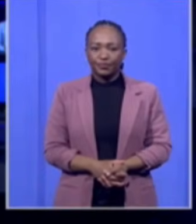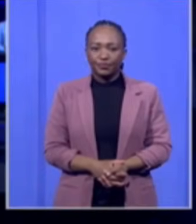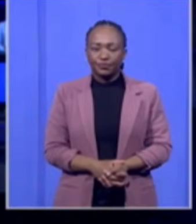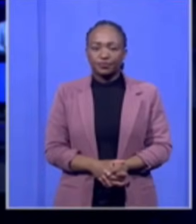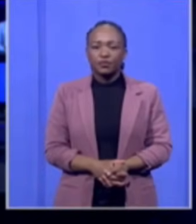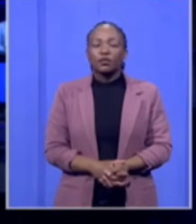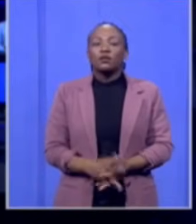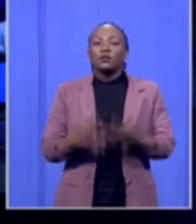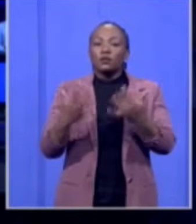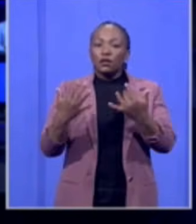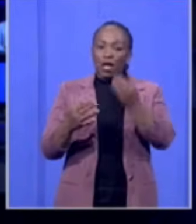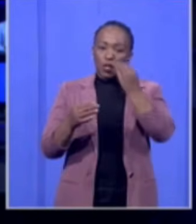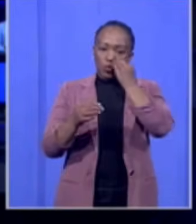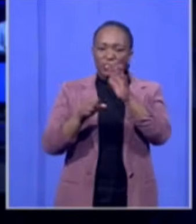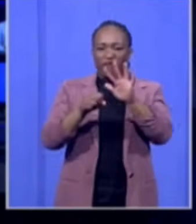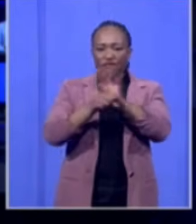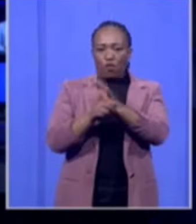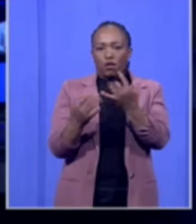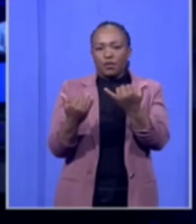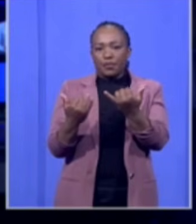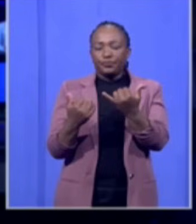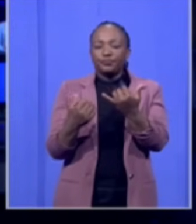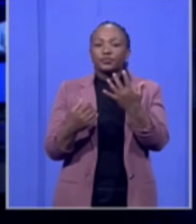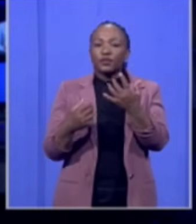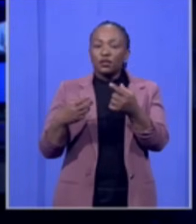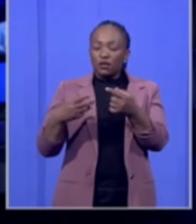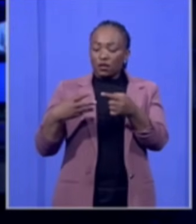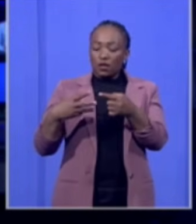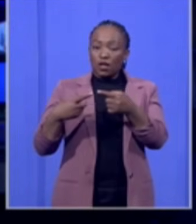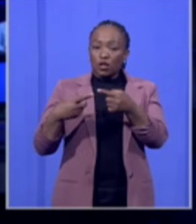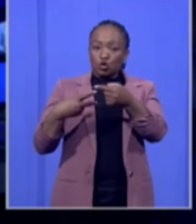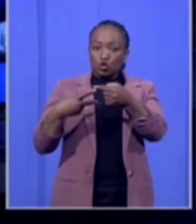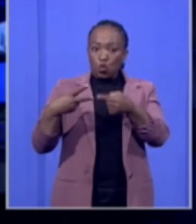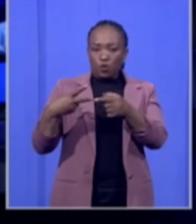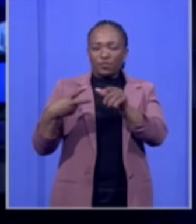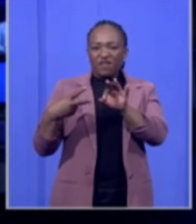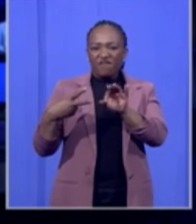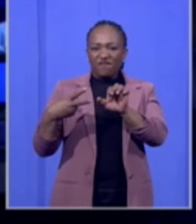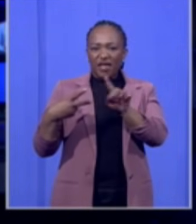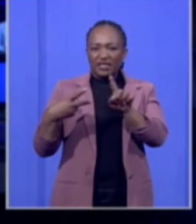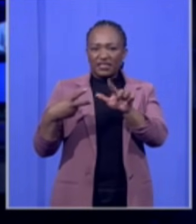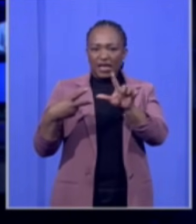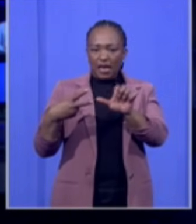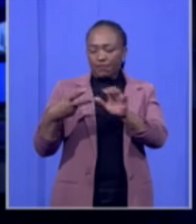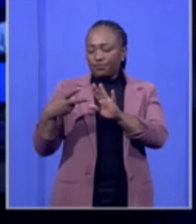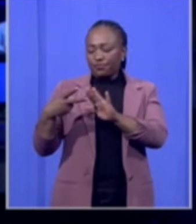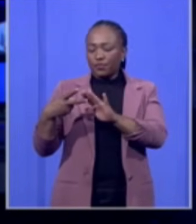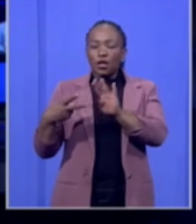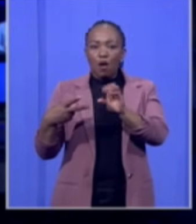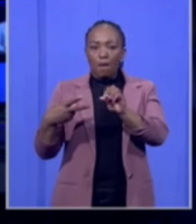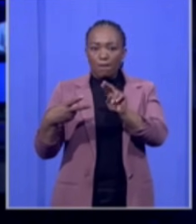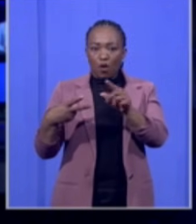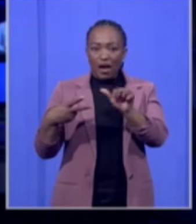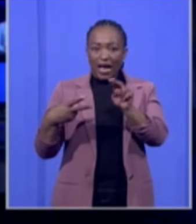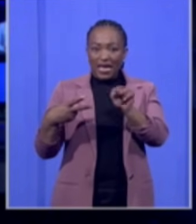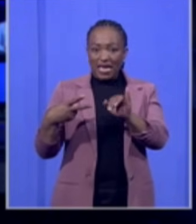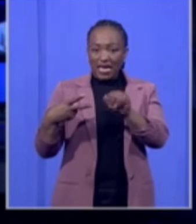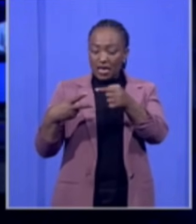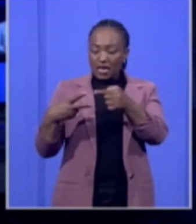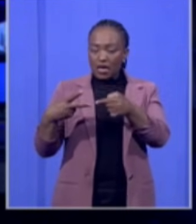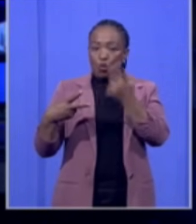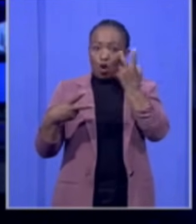Re thakgola semmuso jwalo ka ditaba tse reng babelelwa ba babedi e leng Fezile Ngubane le Bongani Mthimkhulu ba ntse ba batlwa ke sepolesa sa province ya